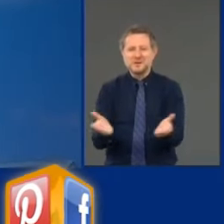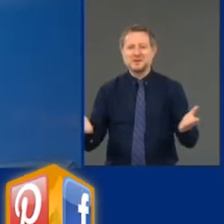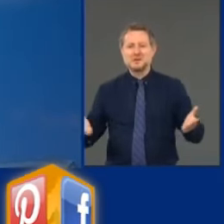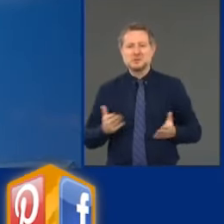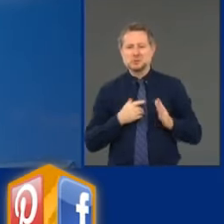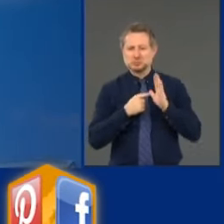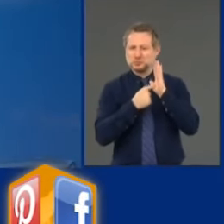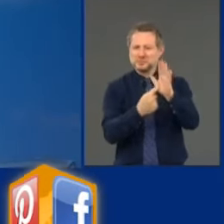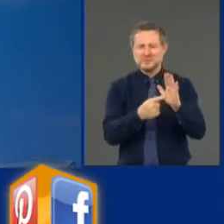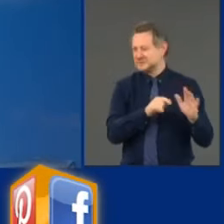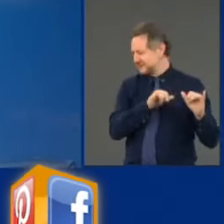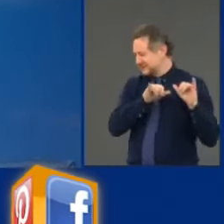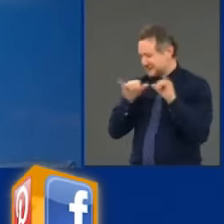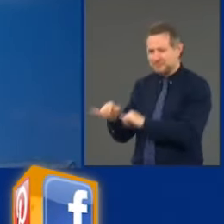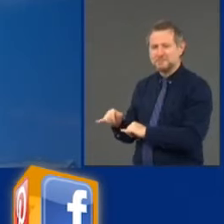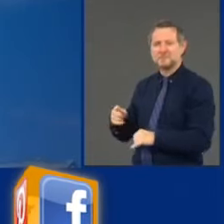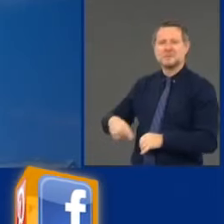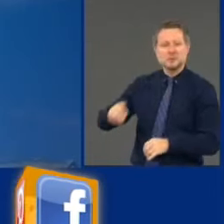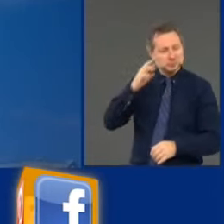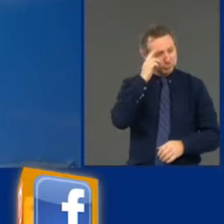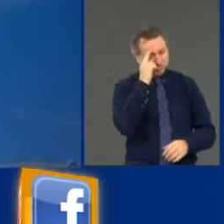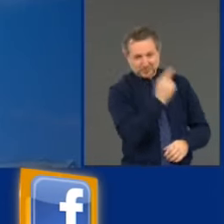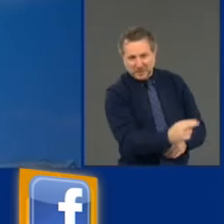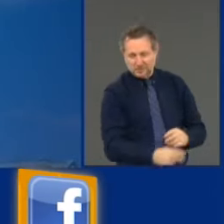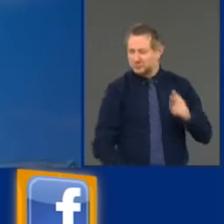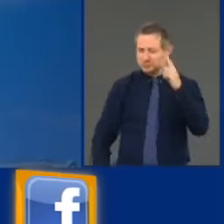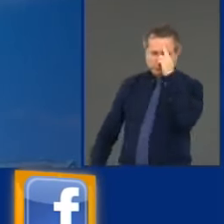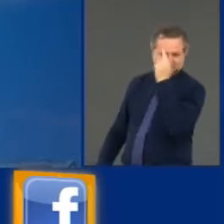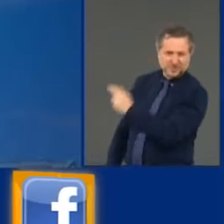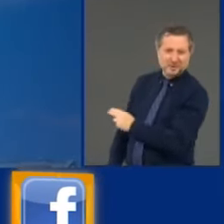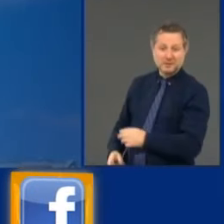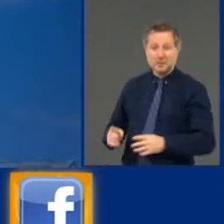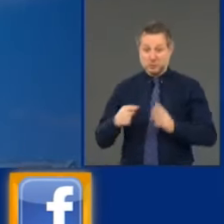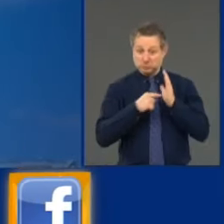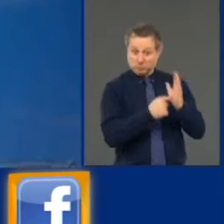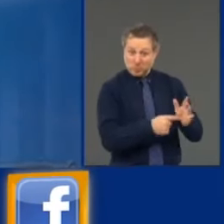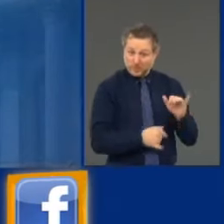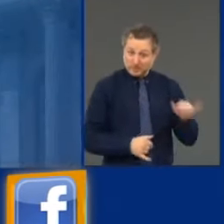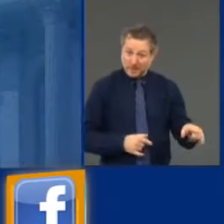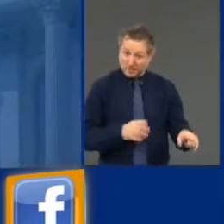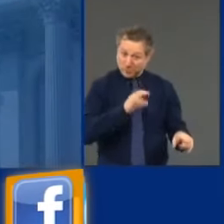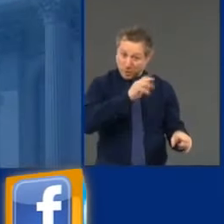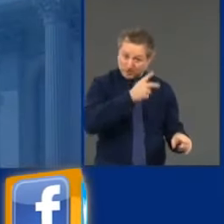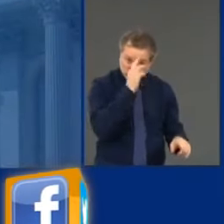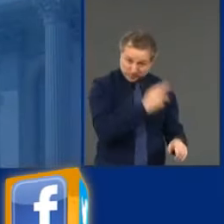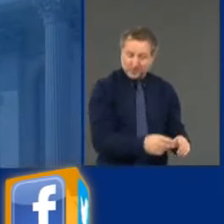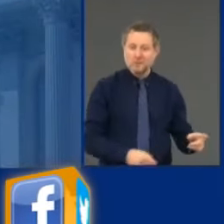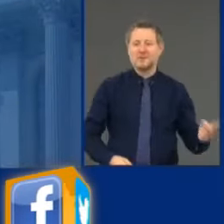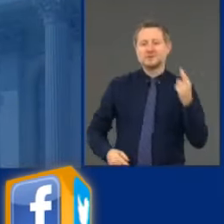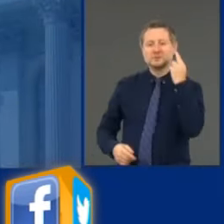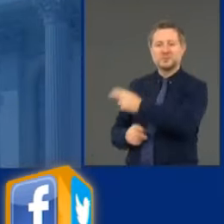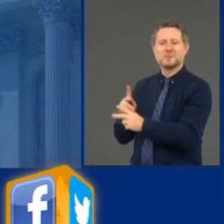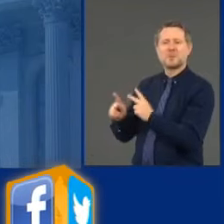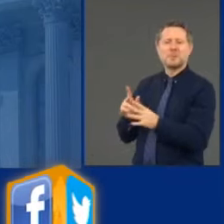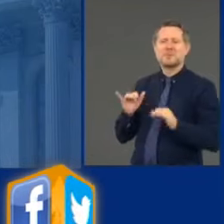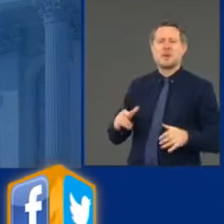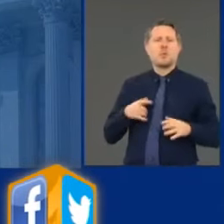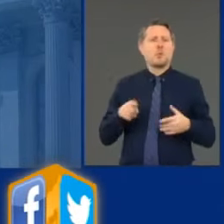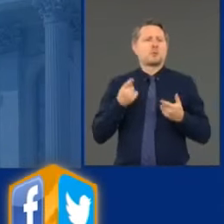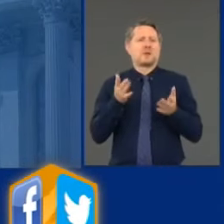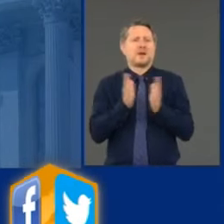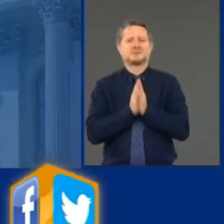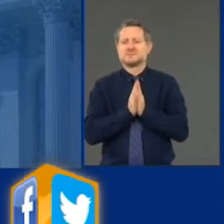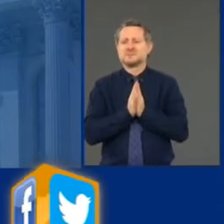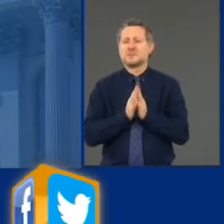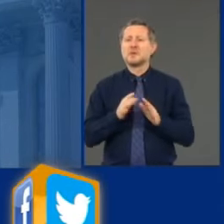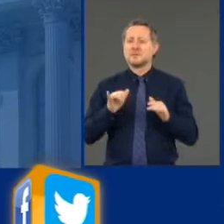the workers that you showed for the corporations. That's all I'm asking. And that's the Americans' first law